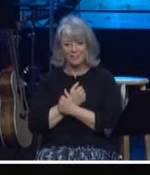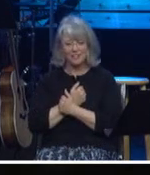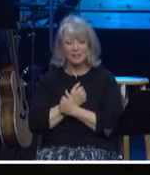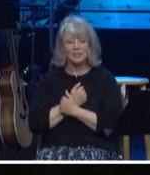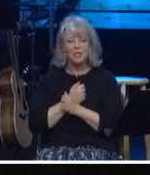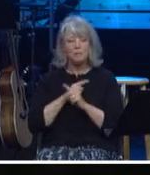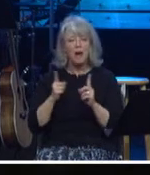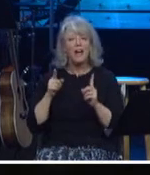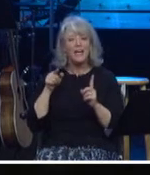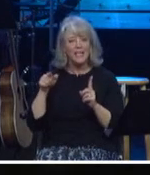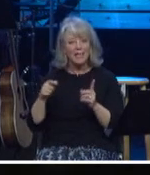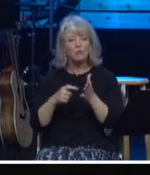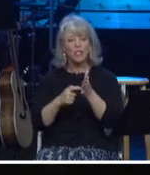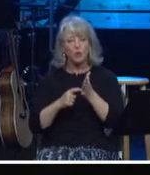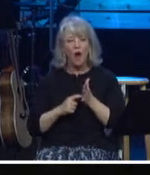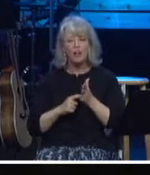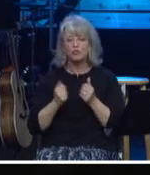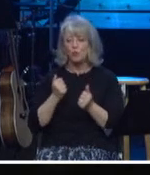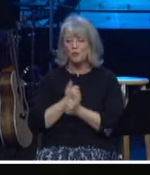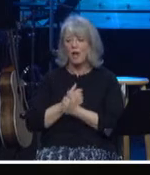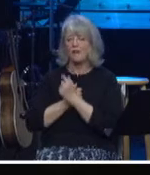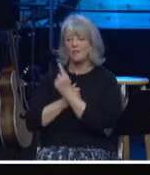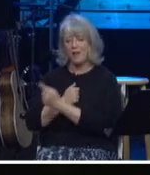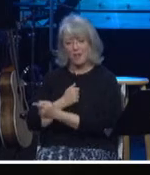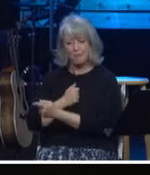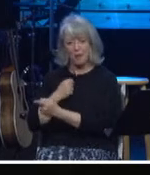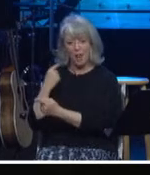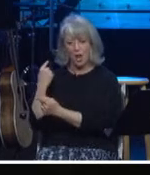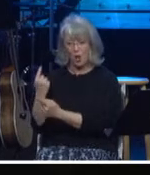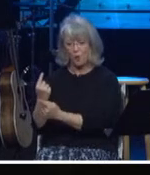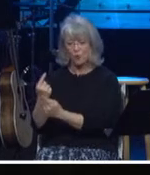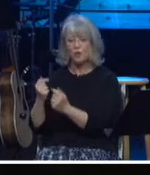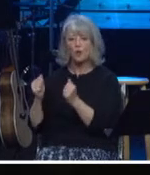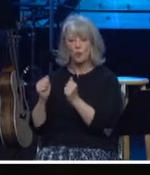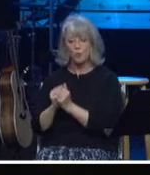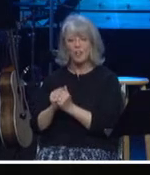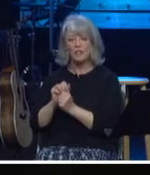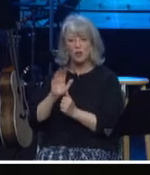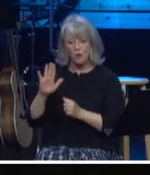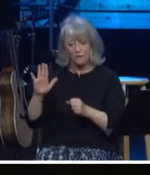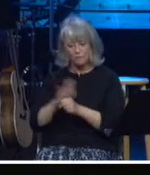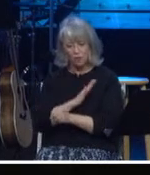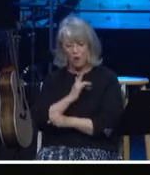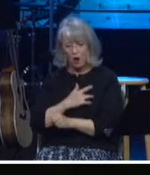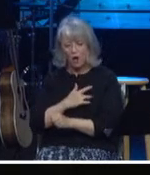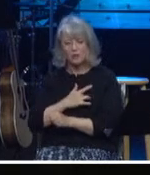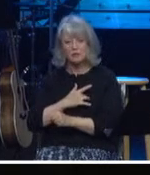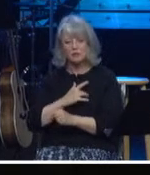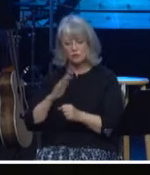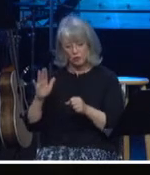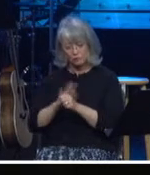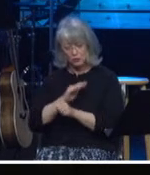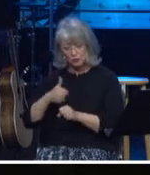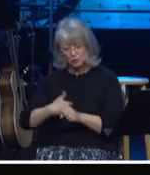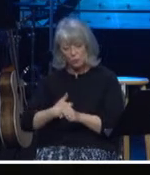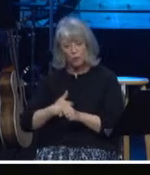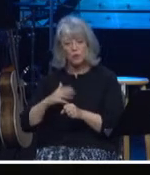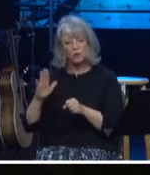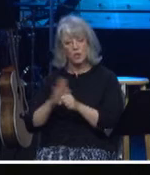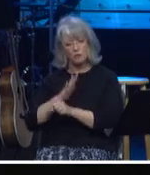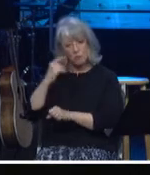through Christ, exclusively with all your heart, your soul, your mind, your strength.